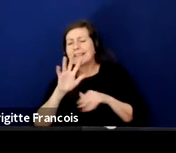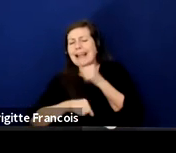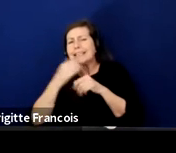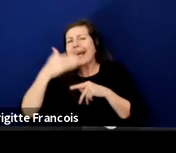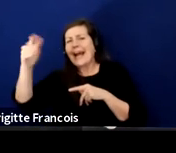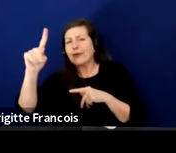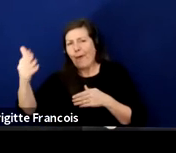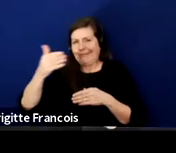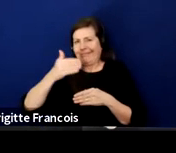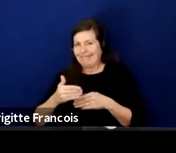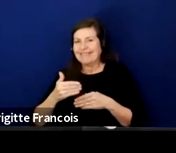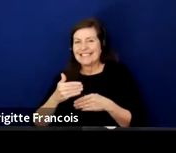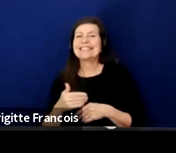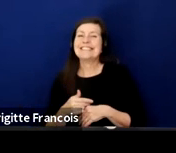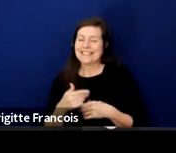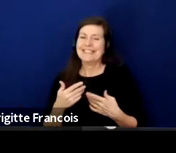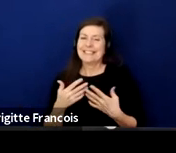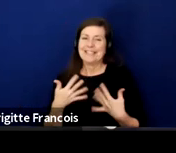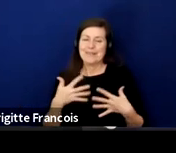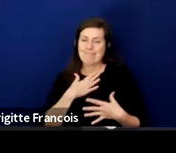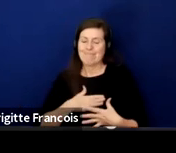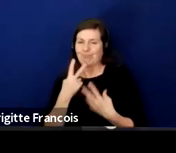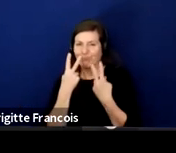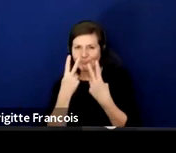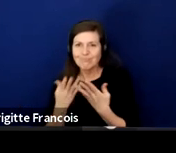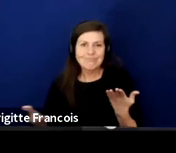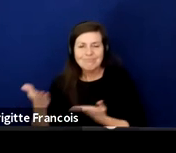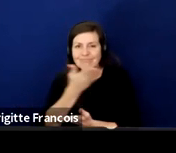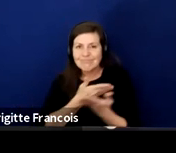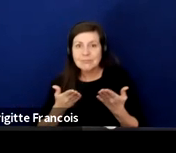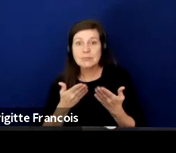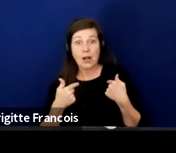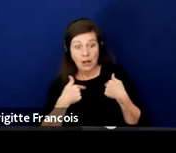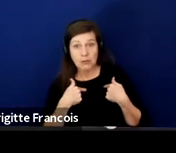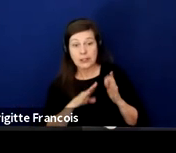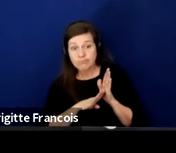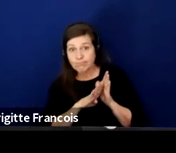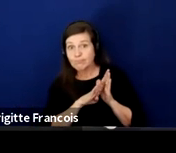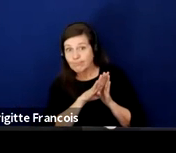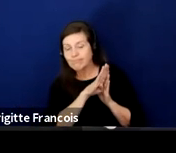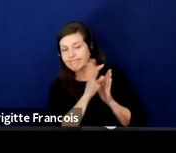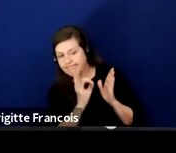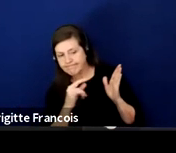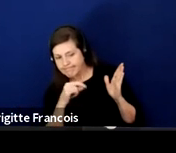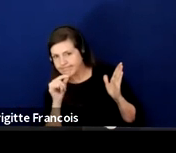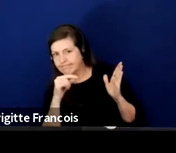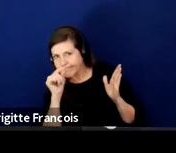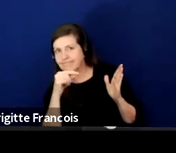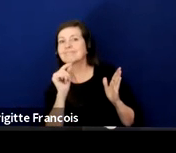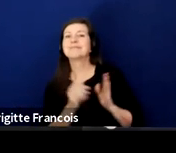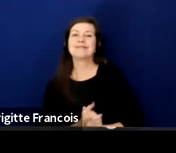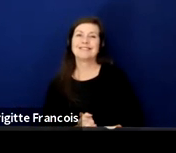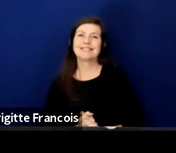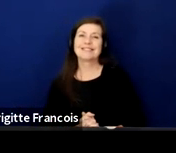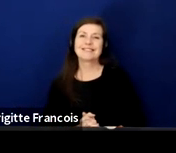is doing, but also much earlier than that to see if we can make sure that we improve things together. So